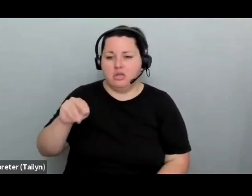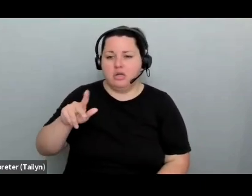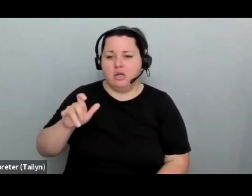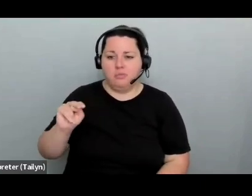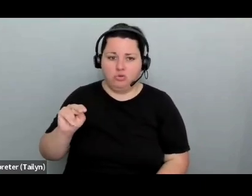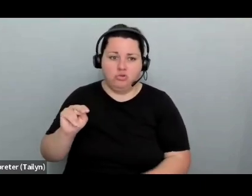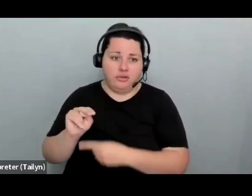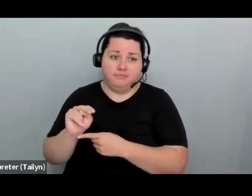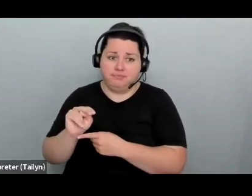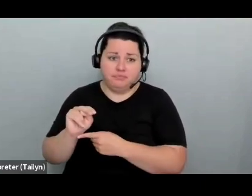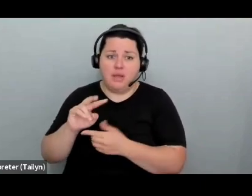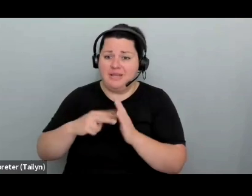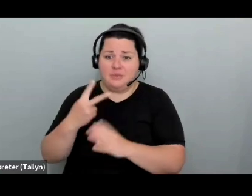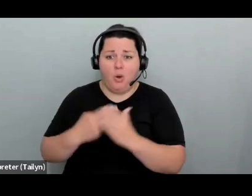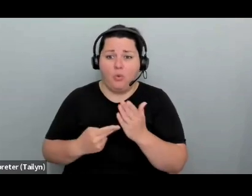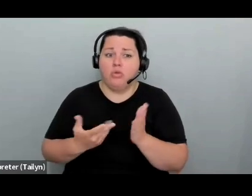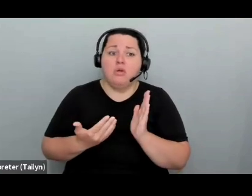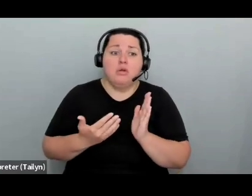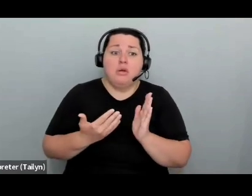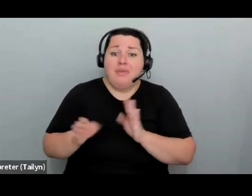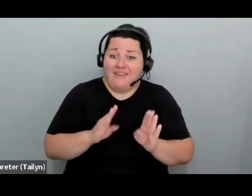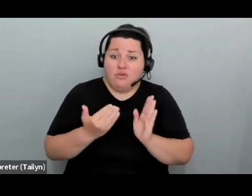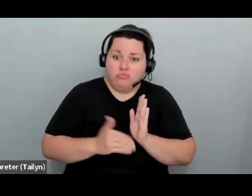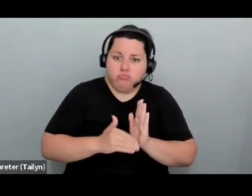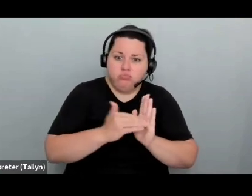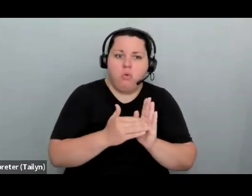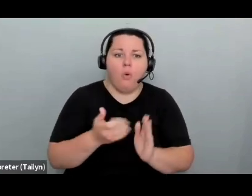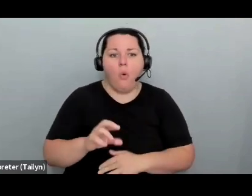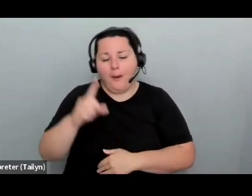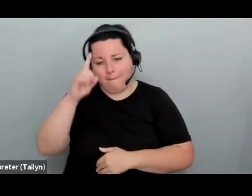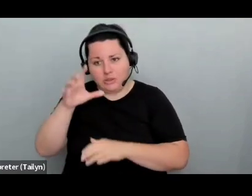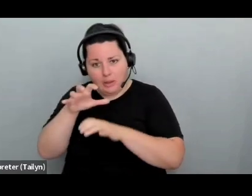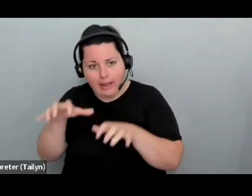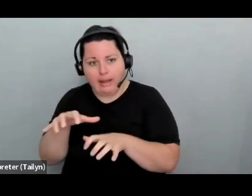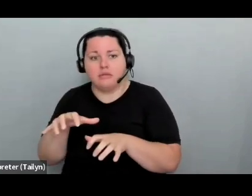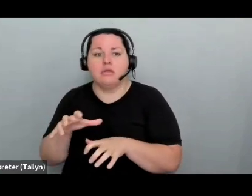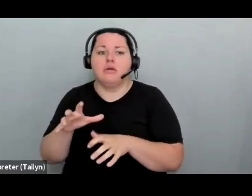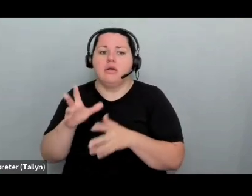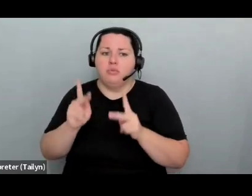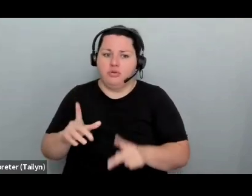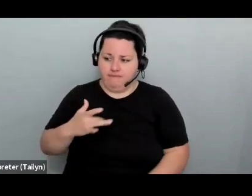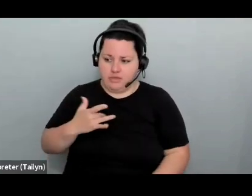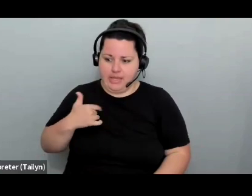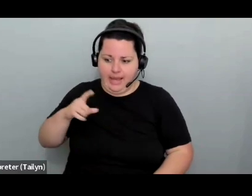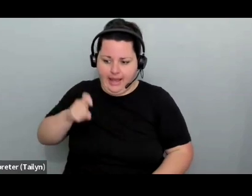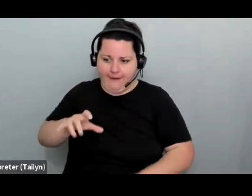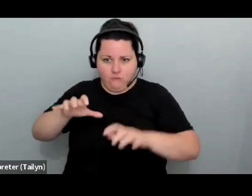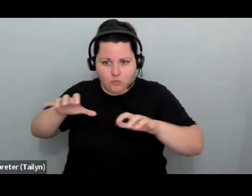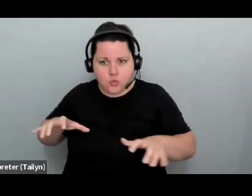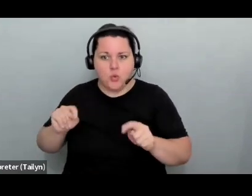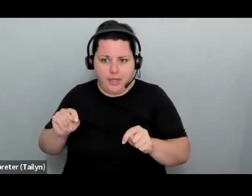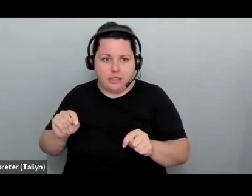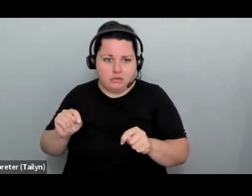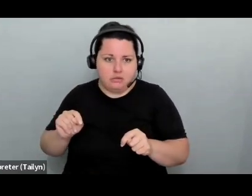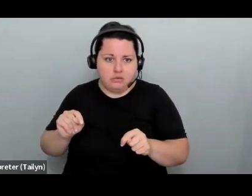by both repetitive behaviors or mental acts that someone feels driven to perform in